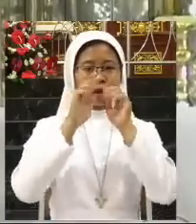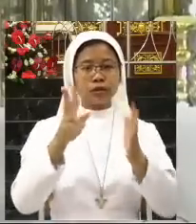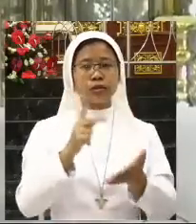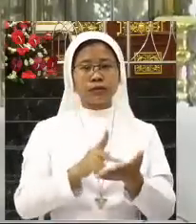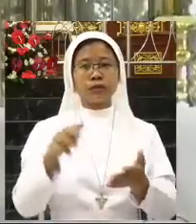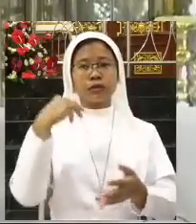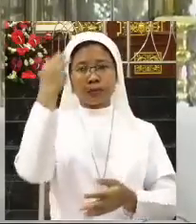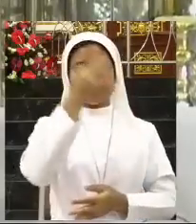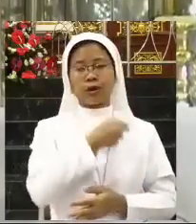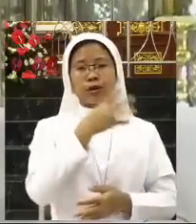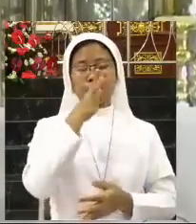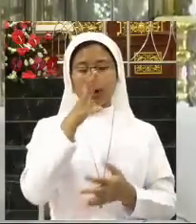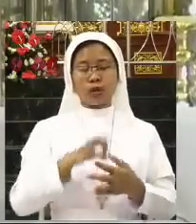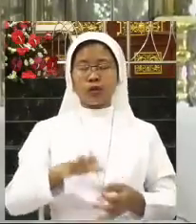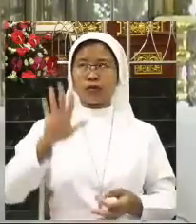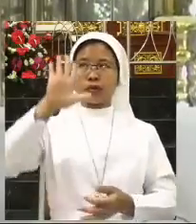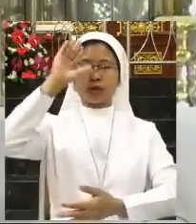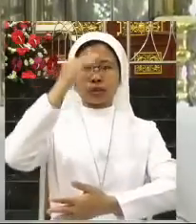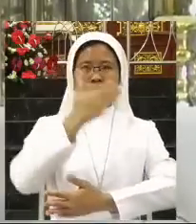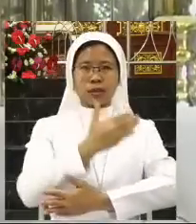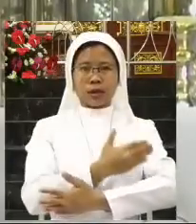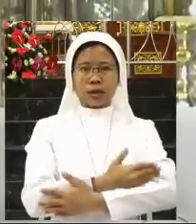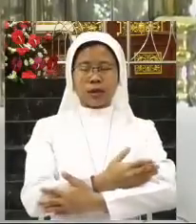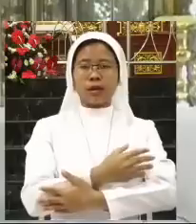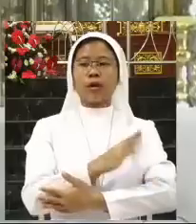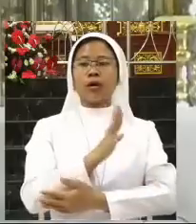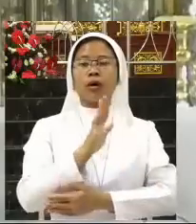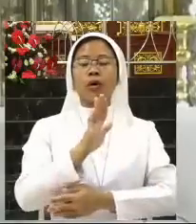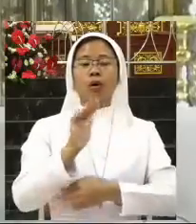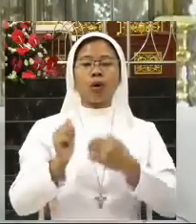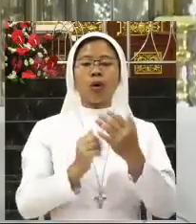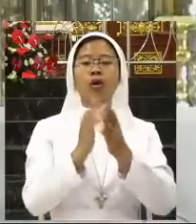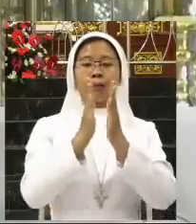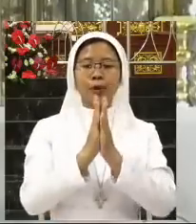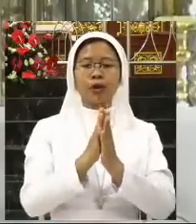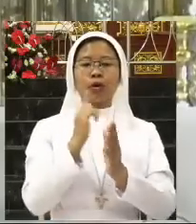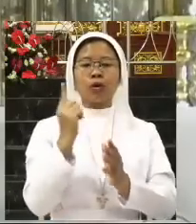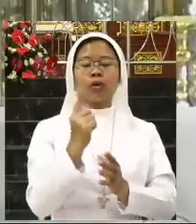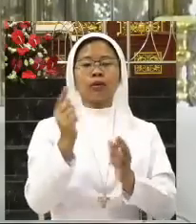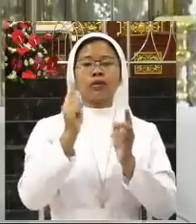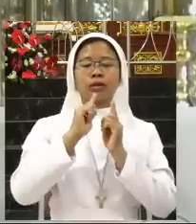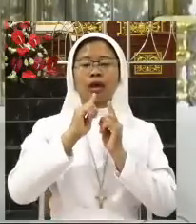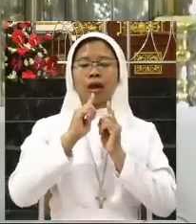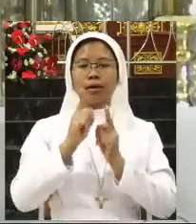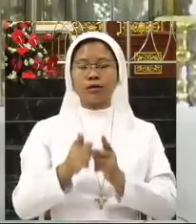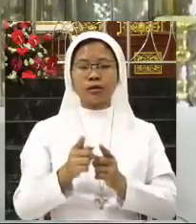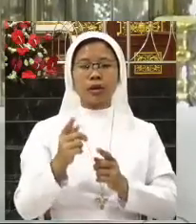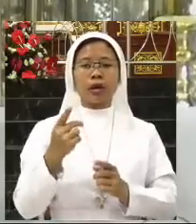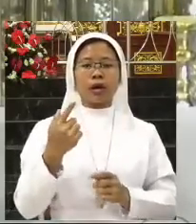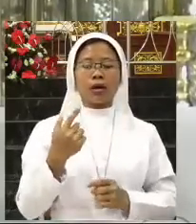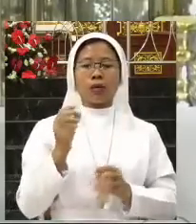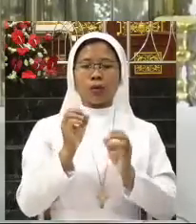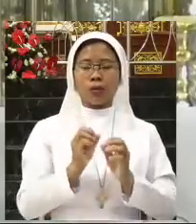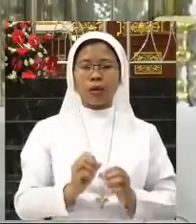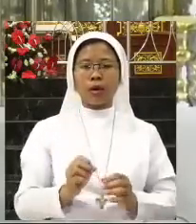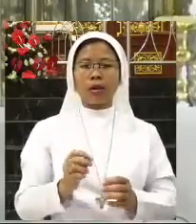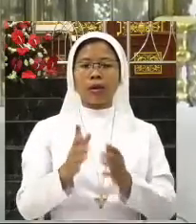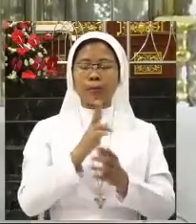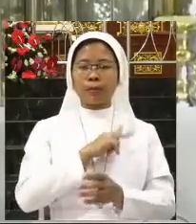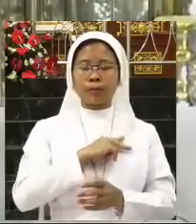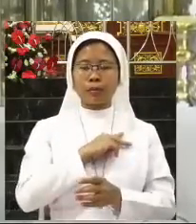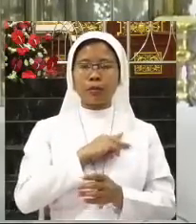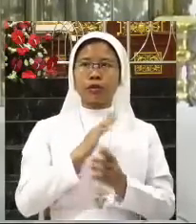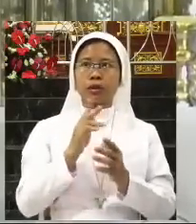Mary, the mother of your Son, no petition may go unanswered, no request be made in vain,